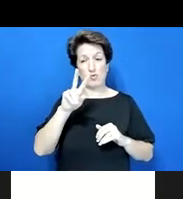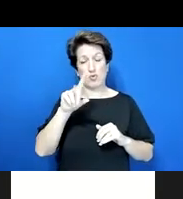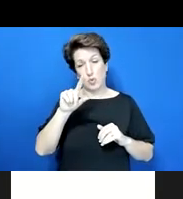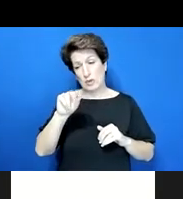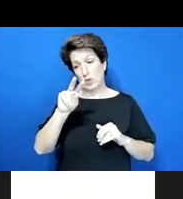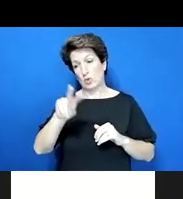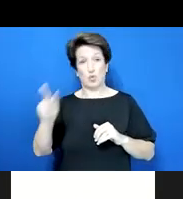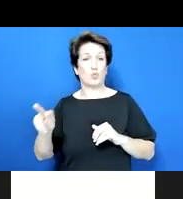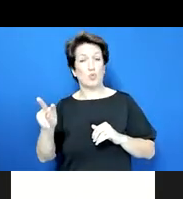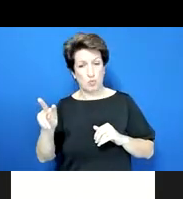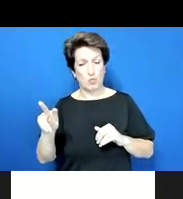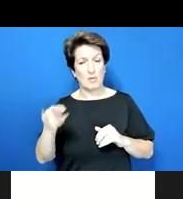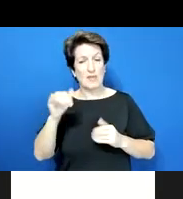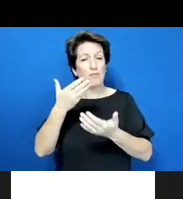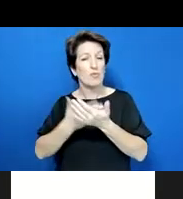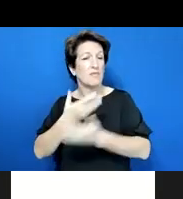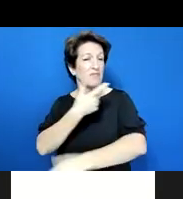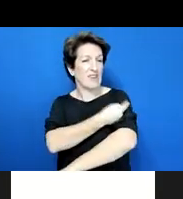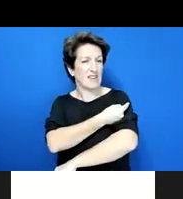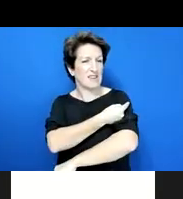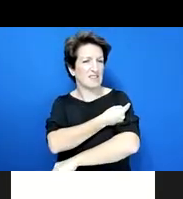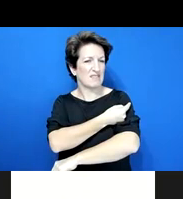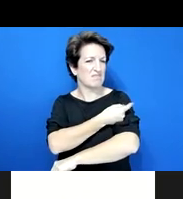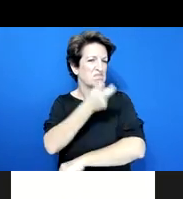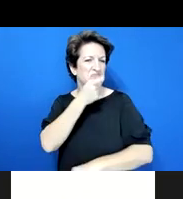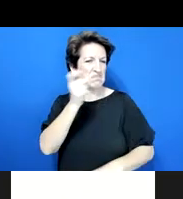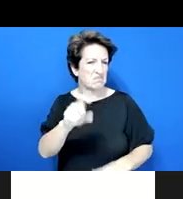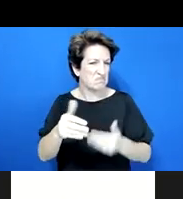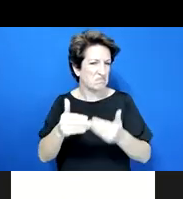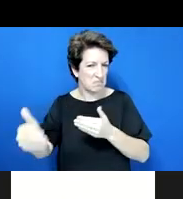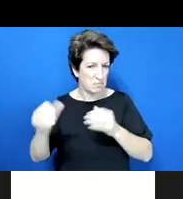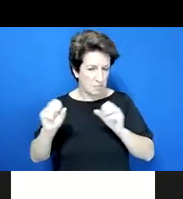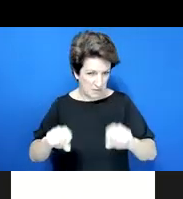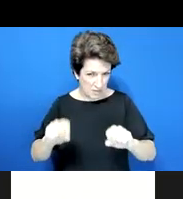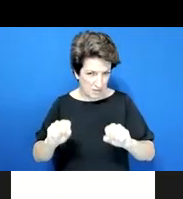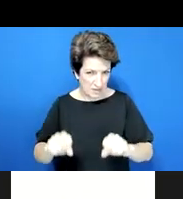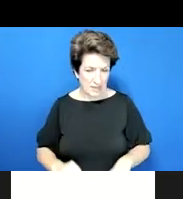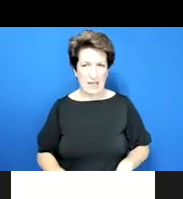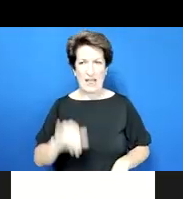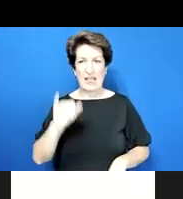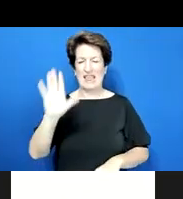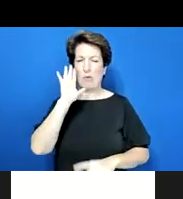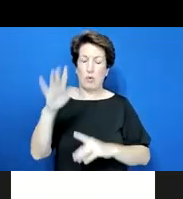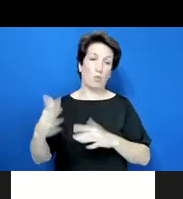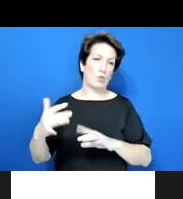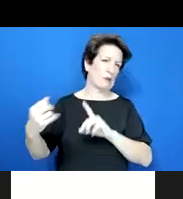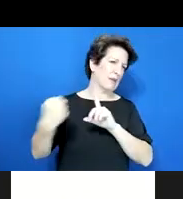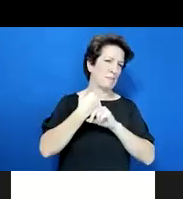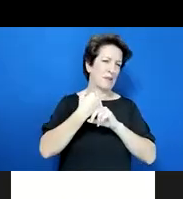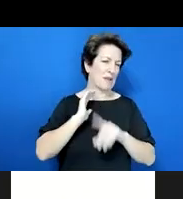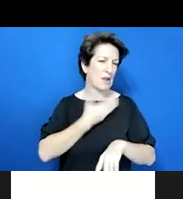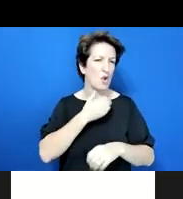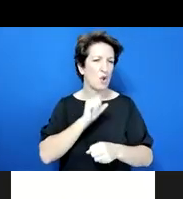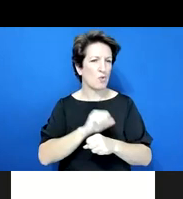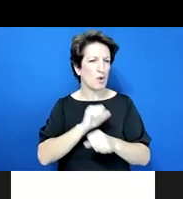2022, the proof of vaccinations will no longer be required. That's really going to put a dent in the work that we do. So any ways to